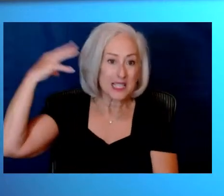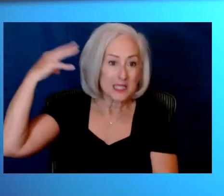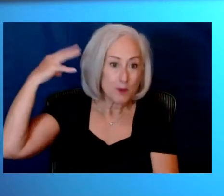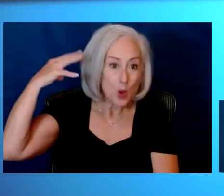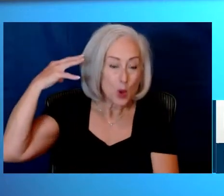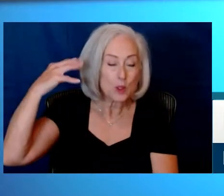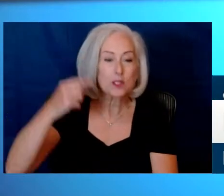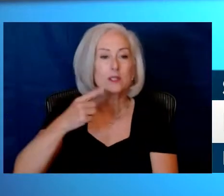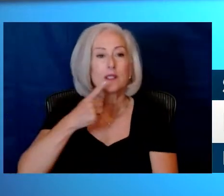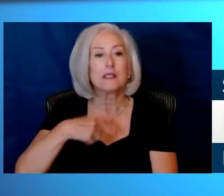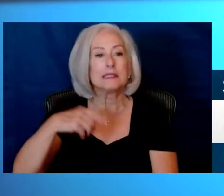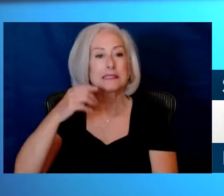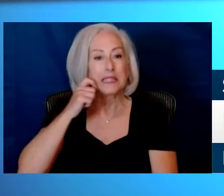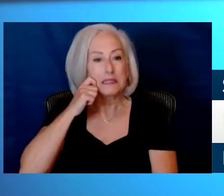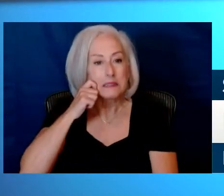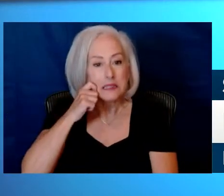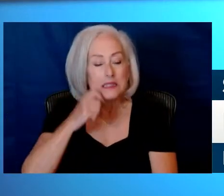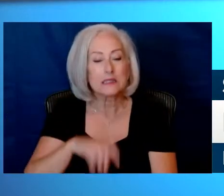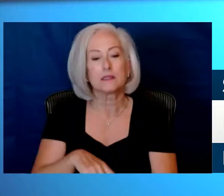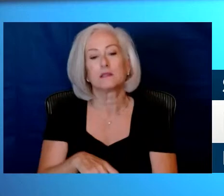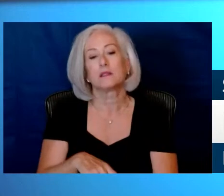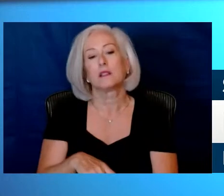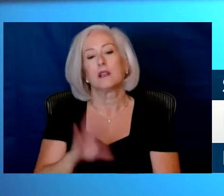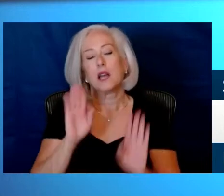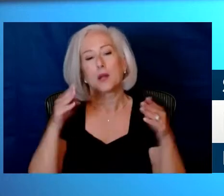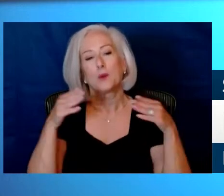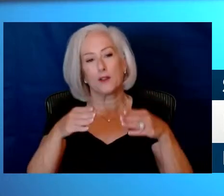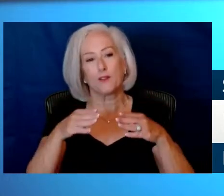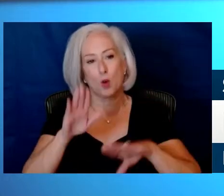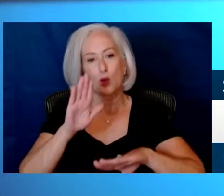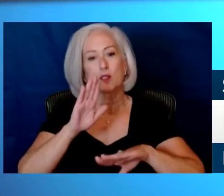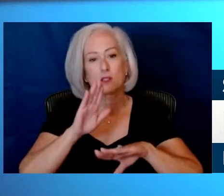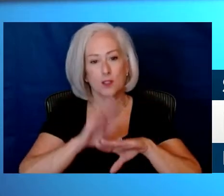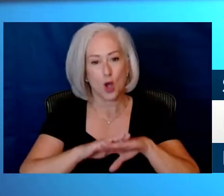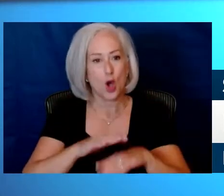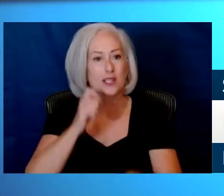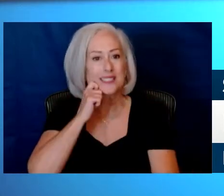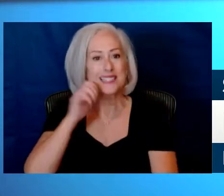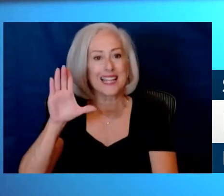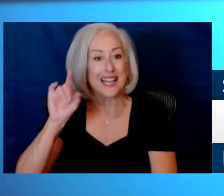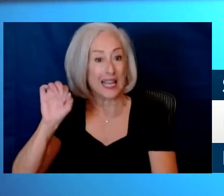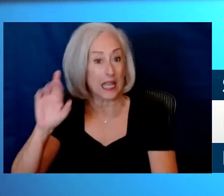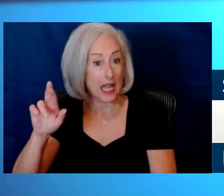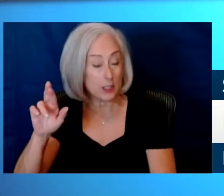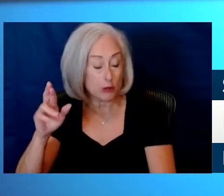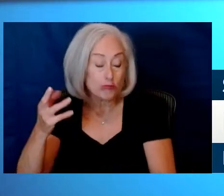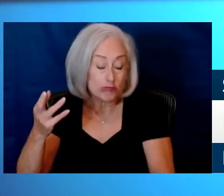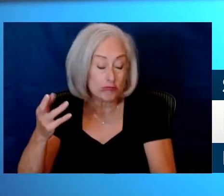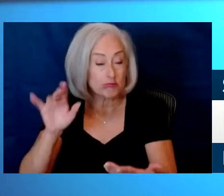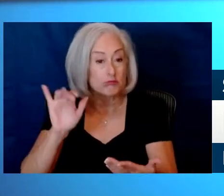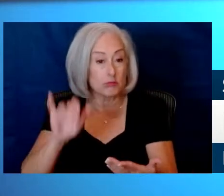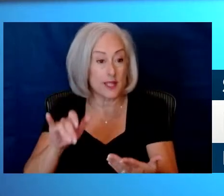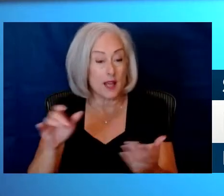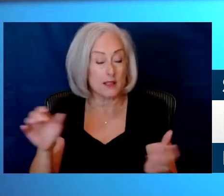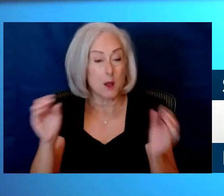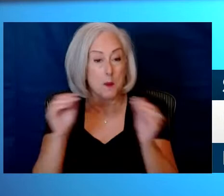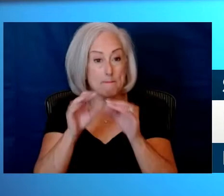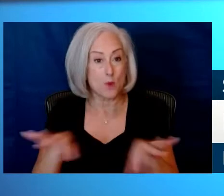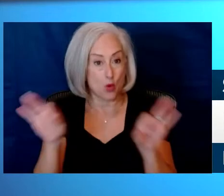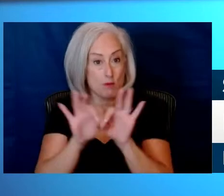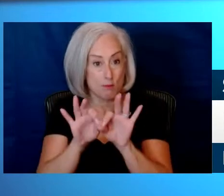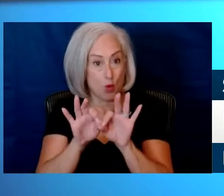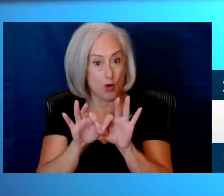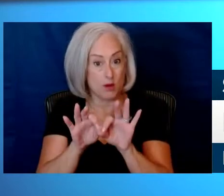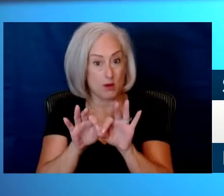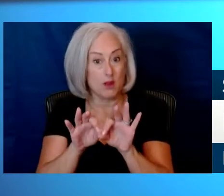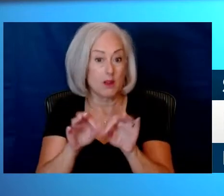skin. And I think we focused a lot on say the skin cancer, which is definitely more important and potentially devastating